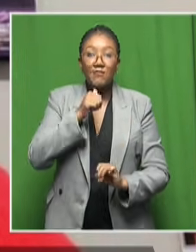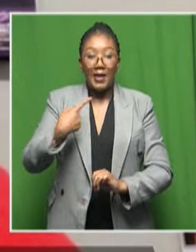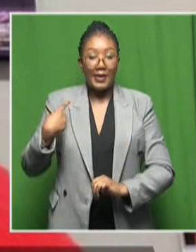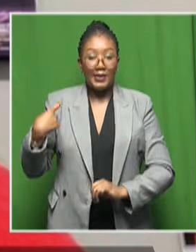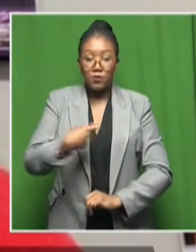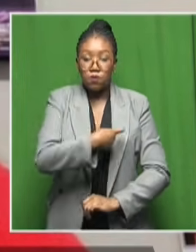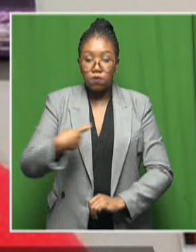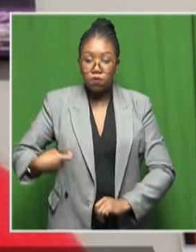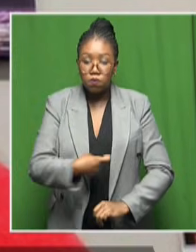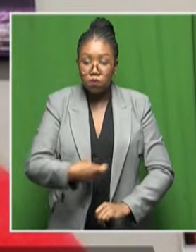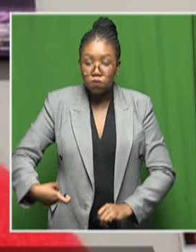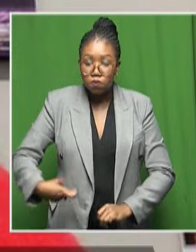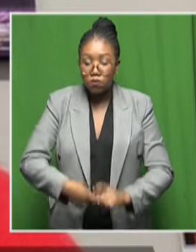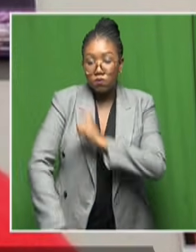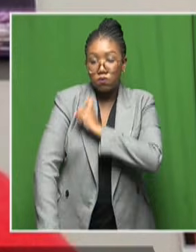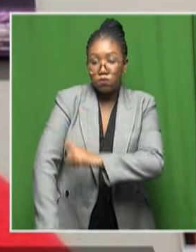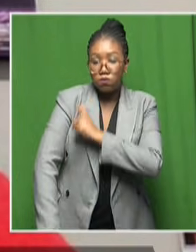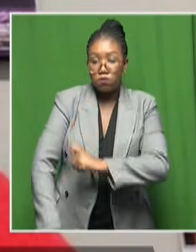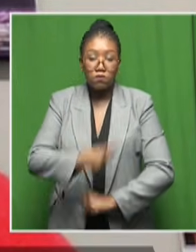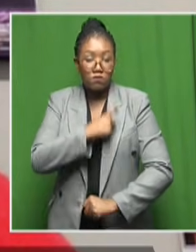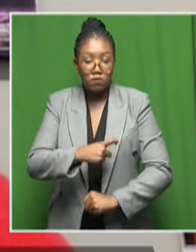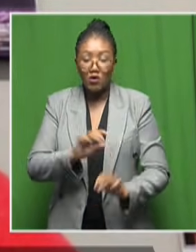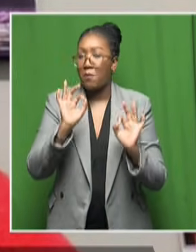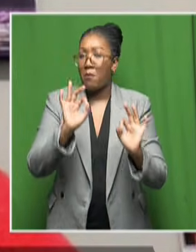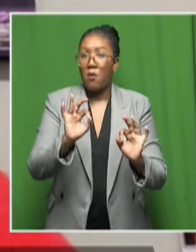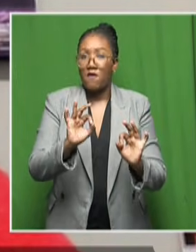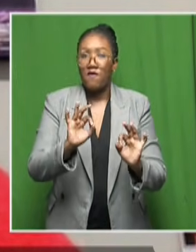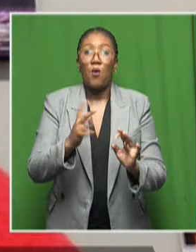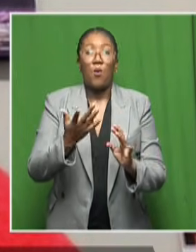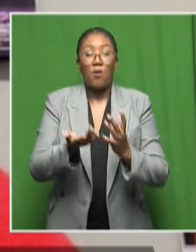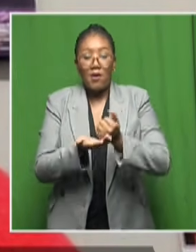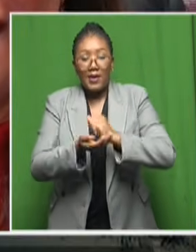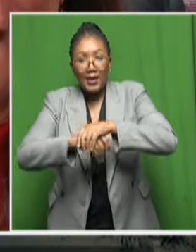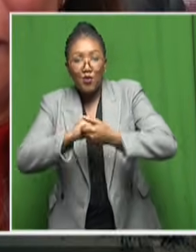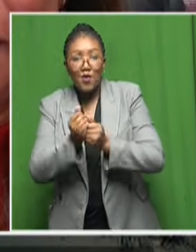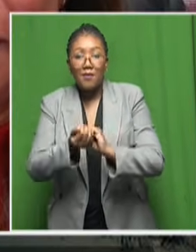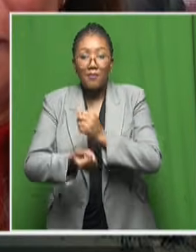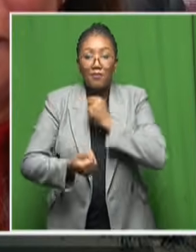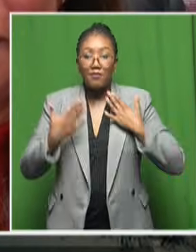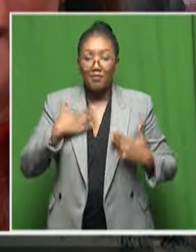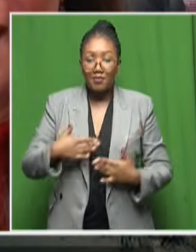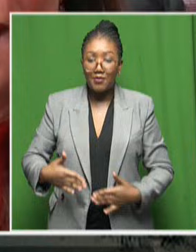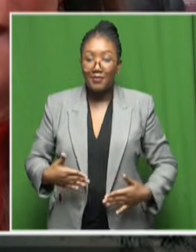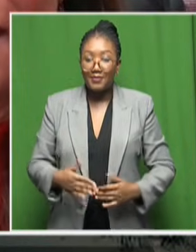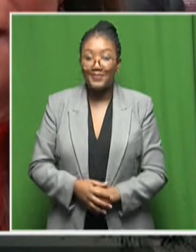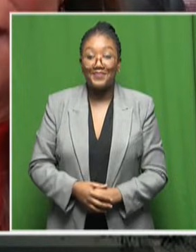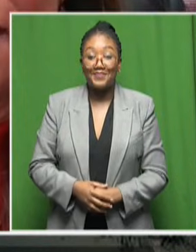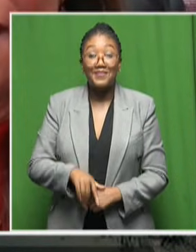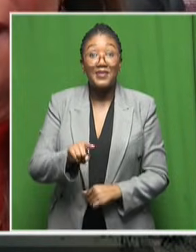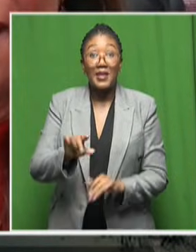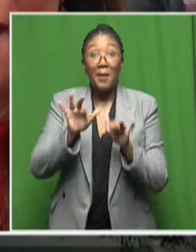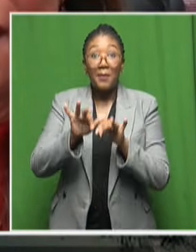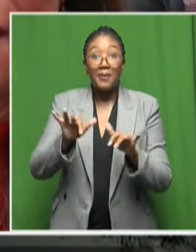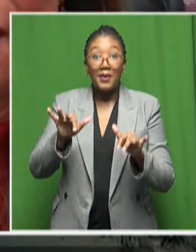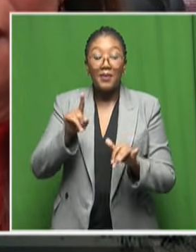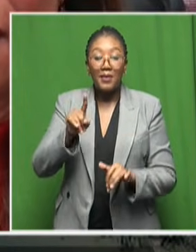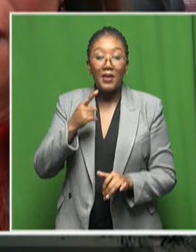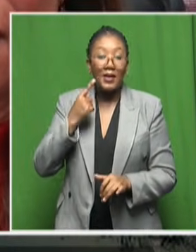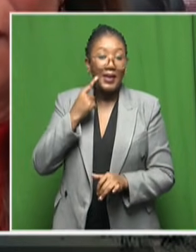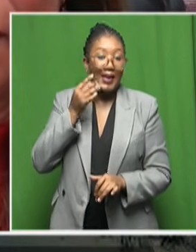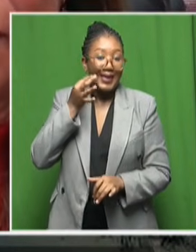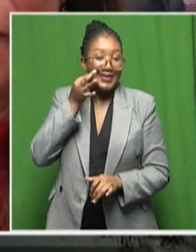or the creams, all of them have a role to play, Okay, and you good. can use it. So darker skin, there really is a myth that